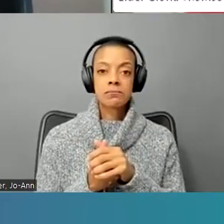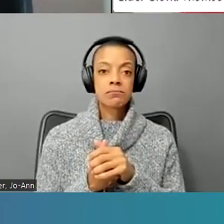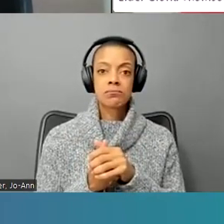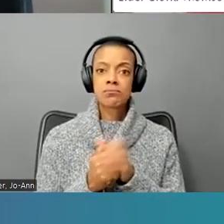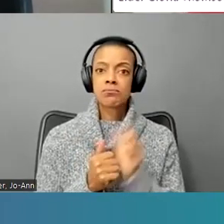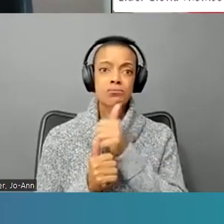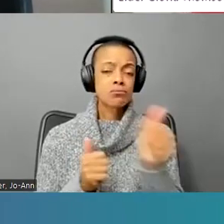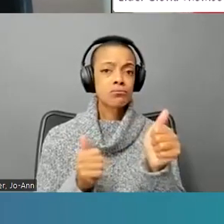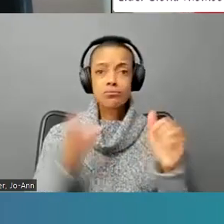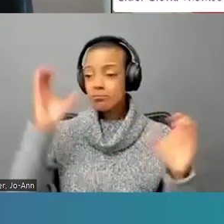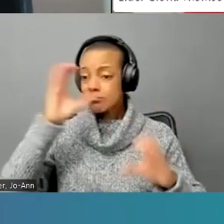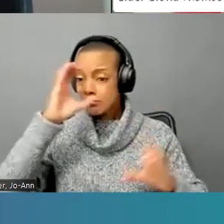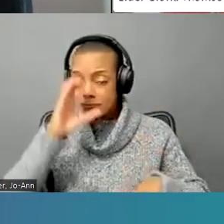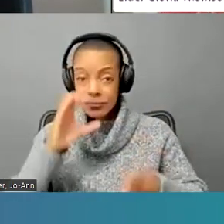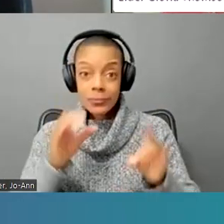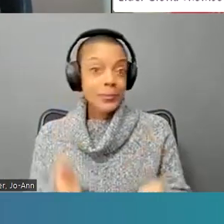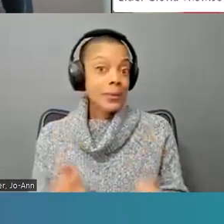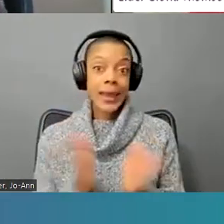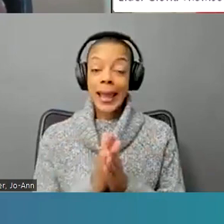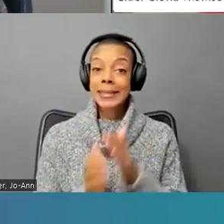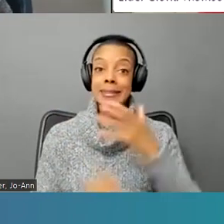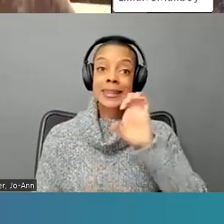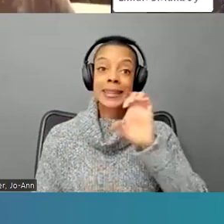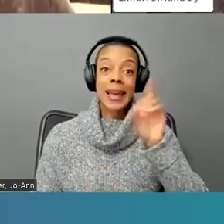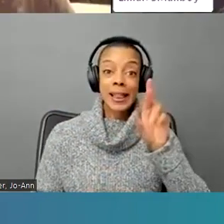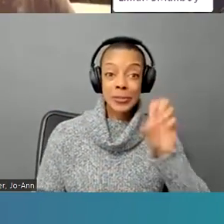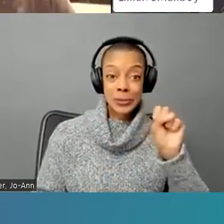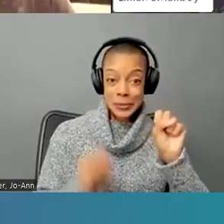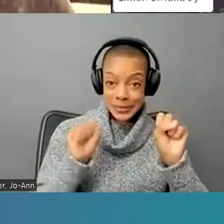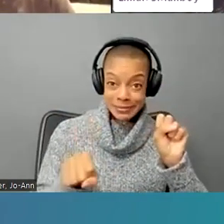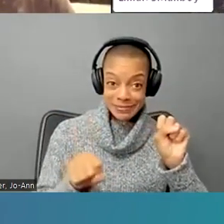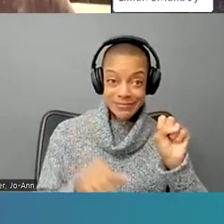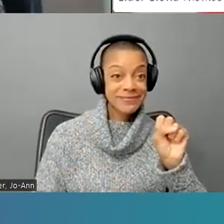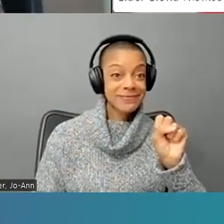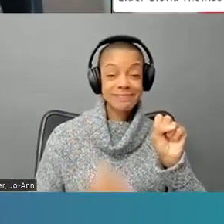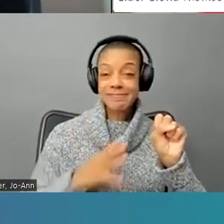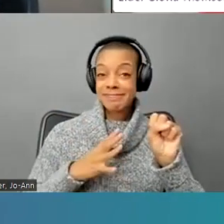can ask the elders. I'm sure we'd be happy to.